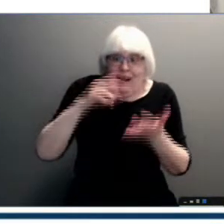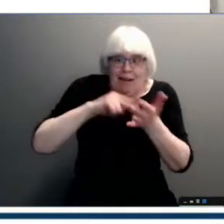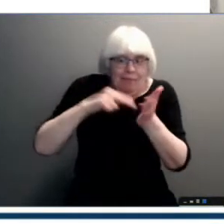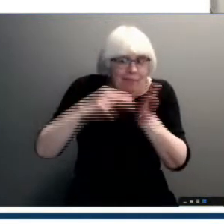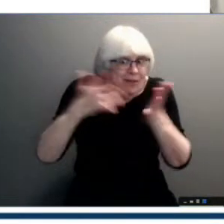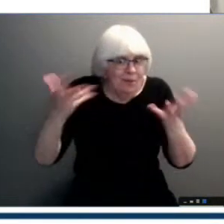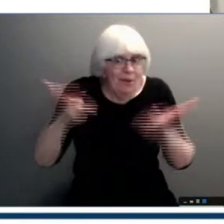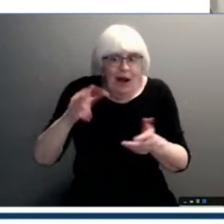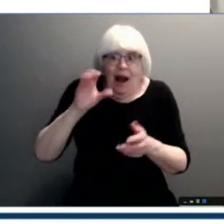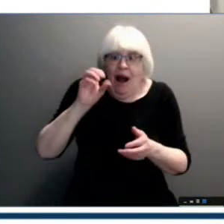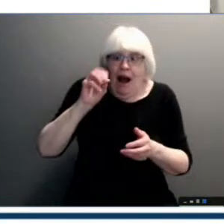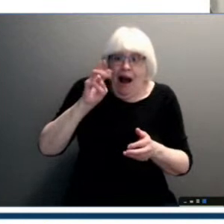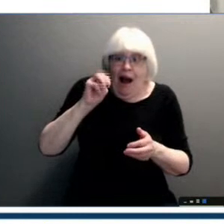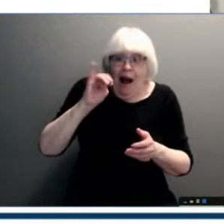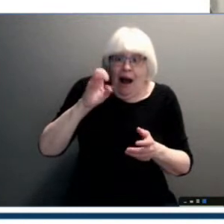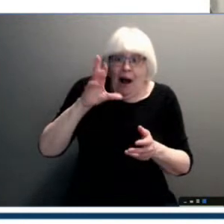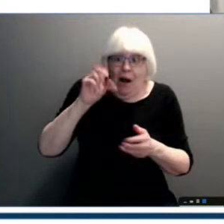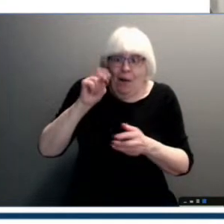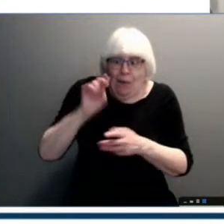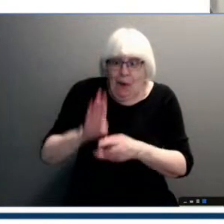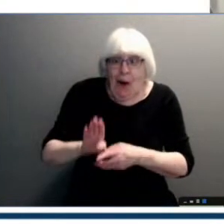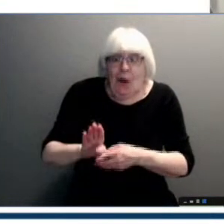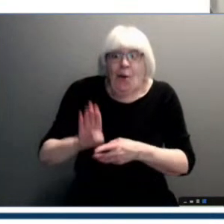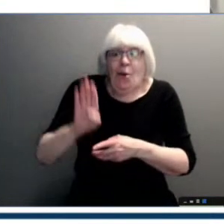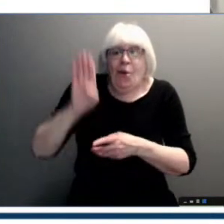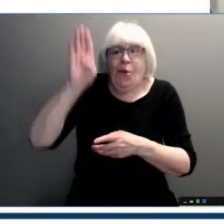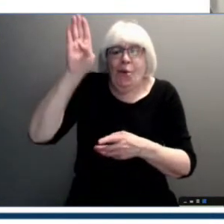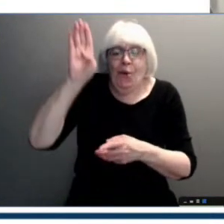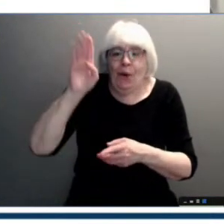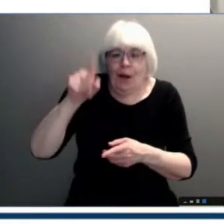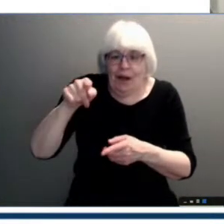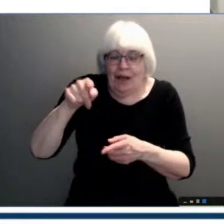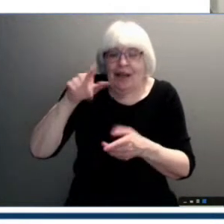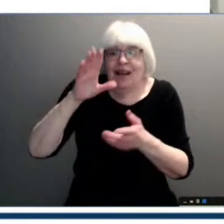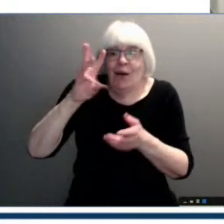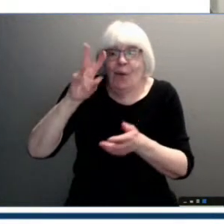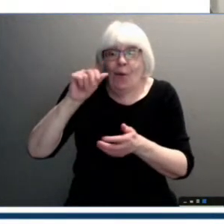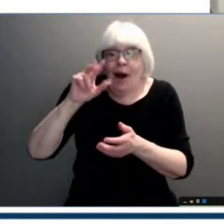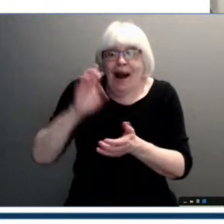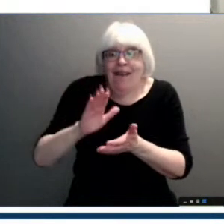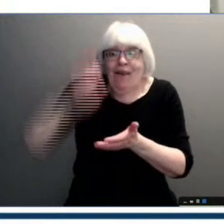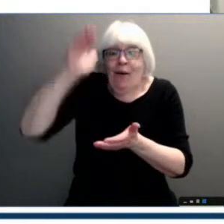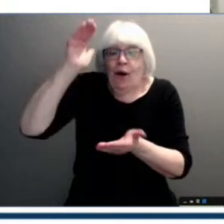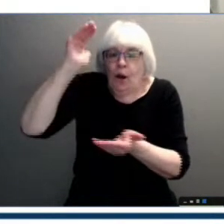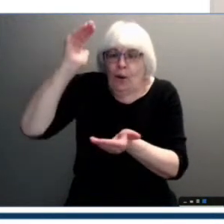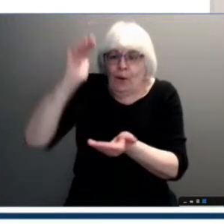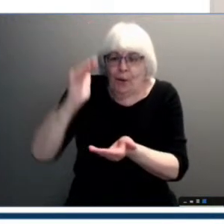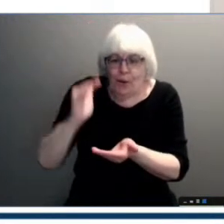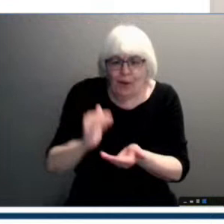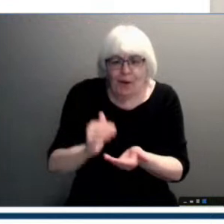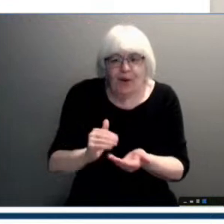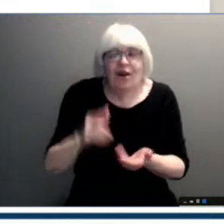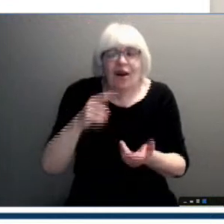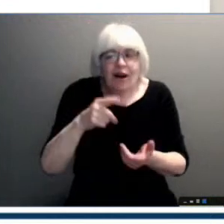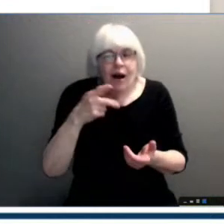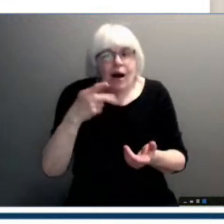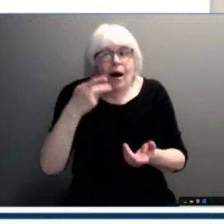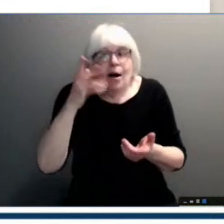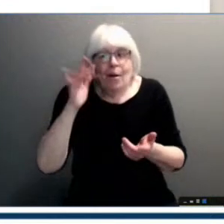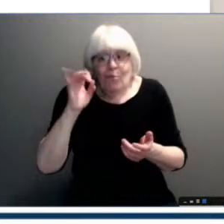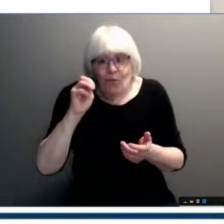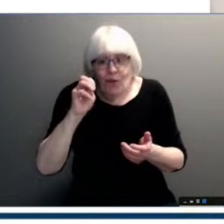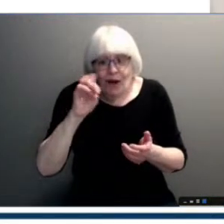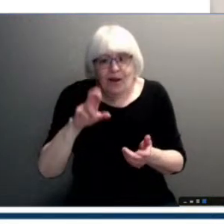important to note that as much as we're in the 82% range, we still have about 10% of our population that is under 11 years